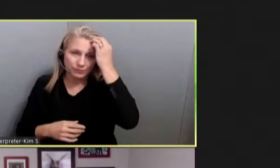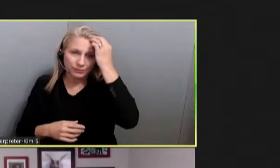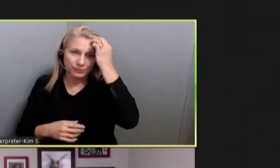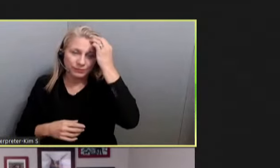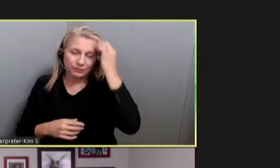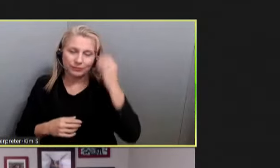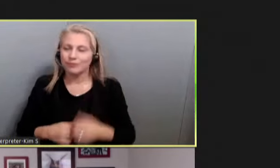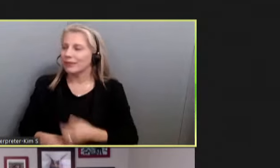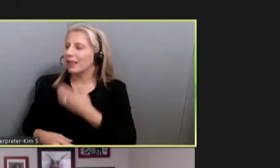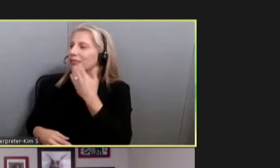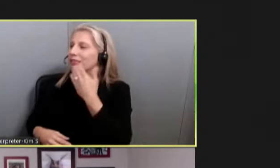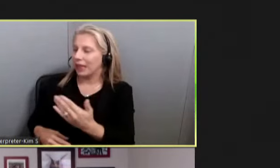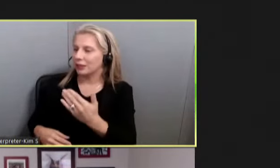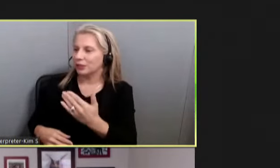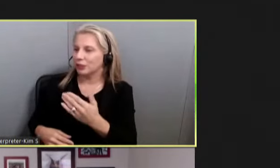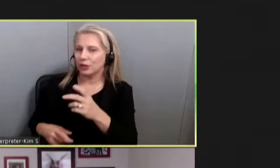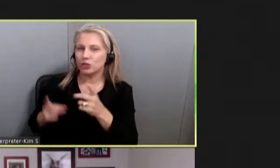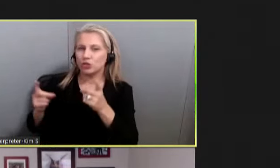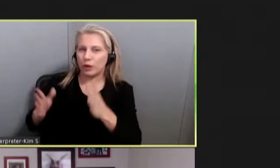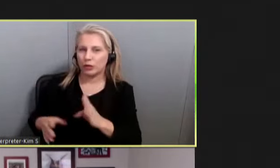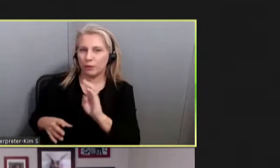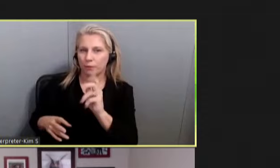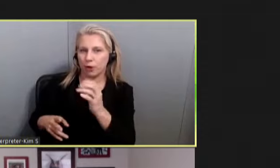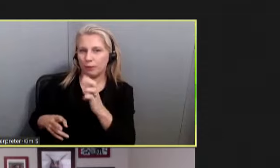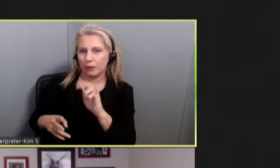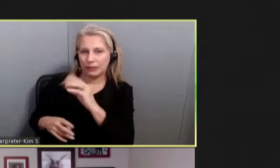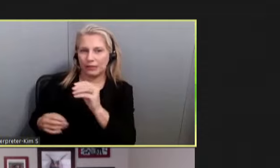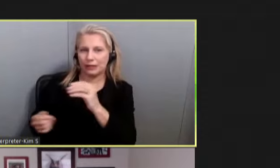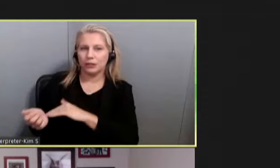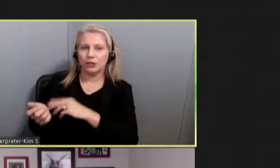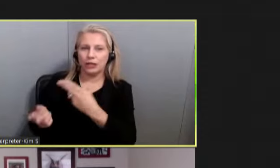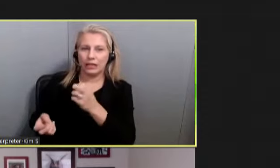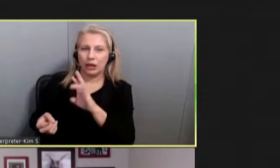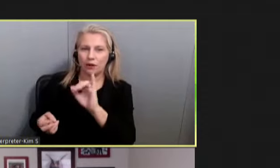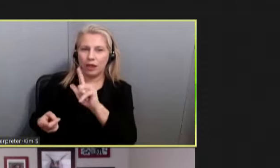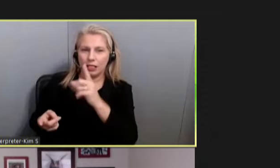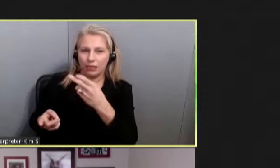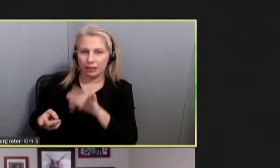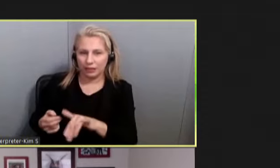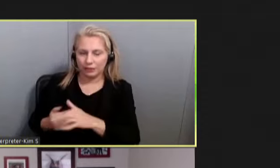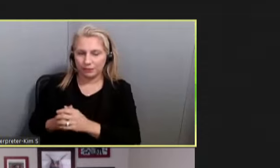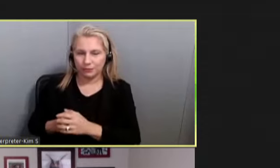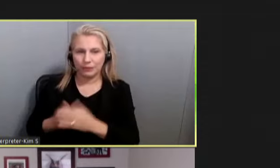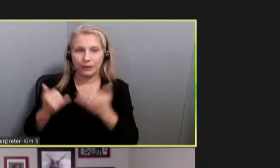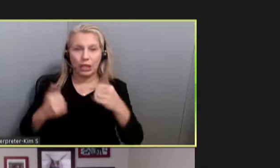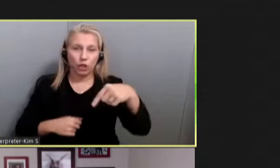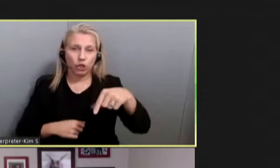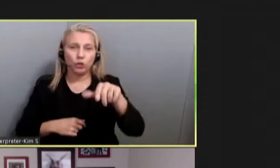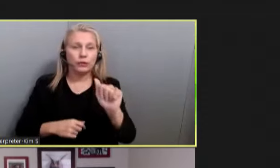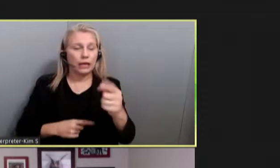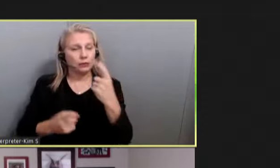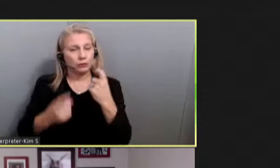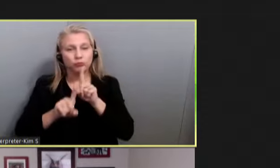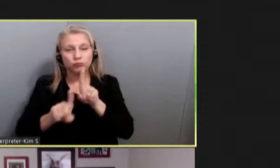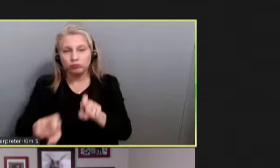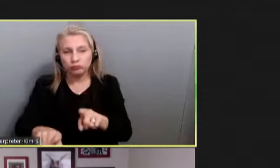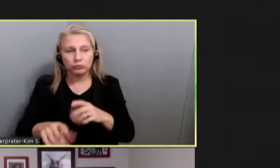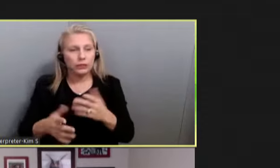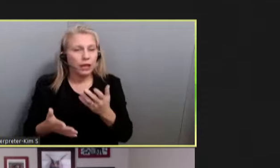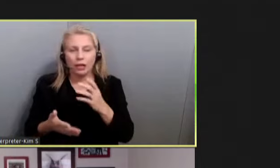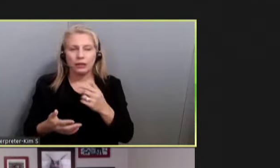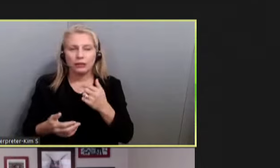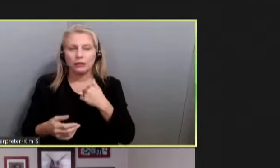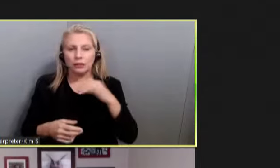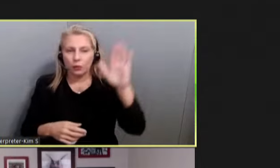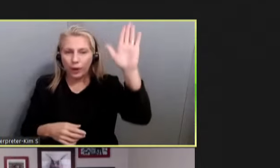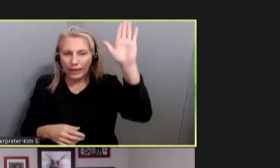Great. Thank you, Director Bookman and Dr. Herlihy. We'll go ahead and open things up to the media Q&A portion of this morning's press conference. We'll use the